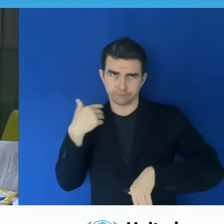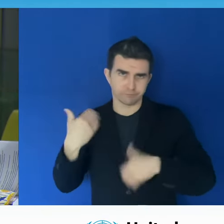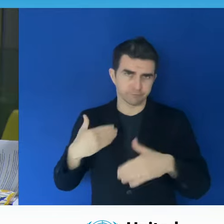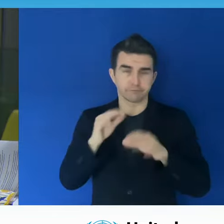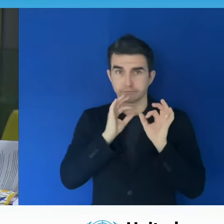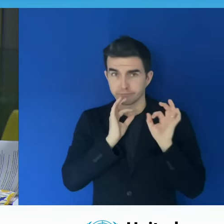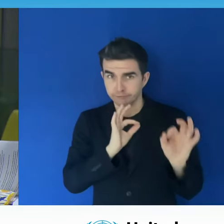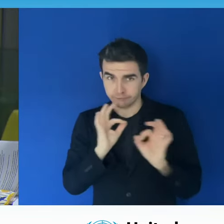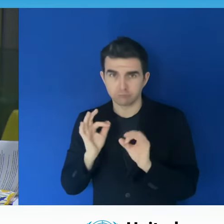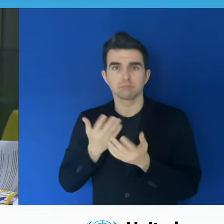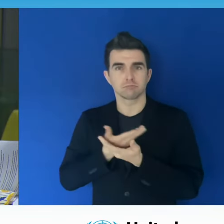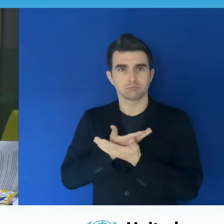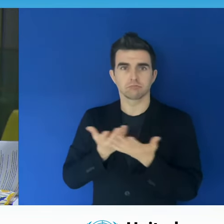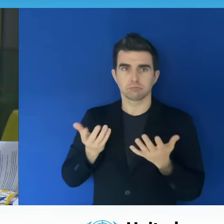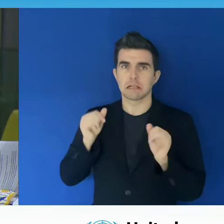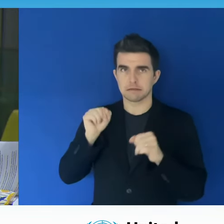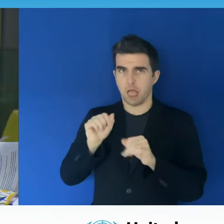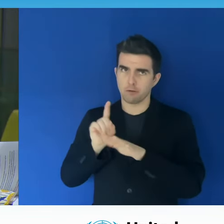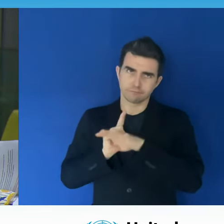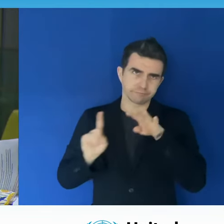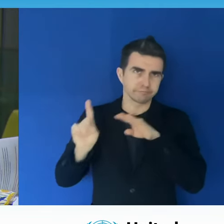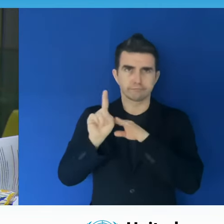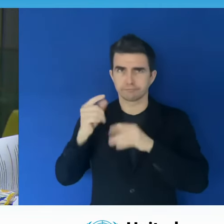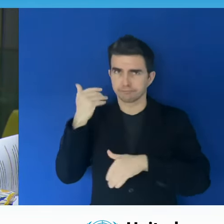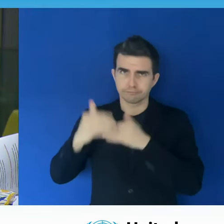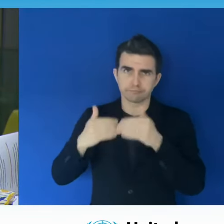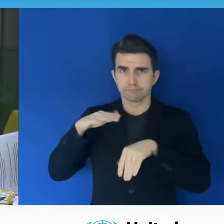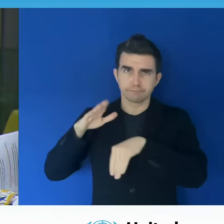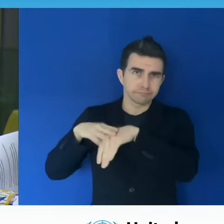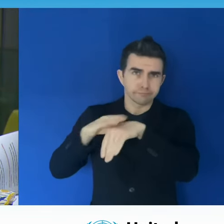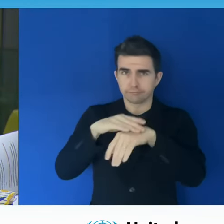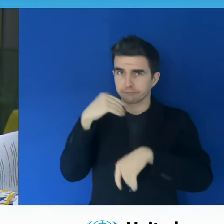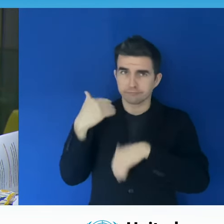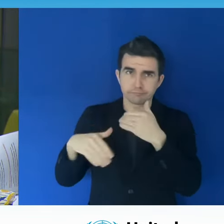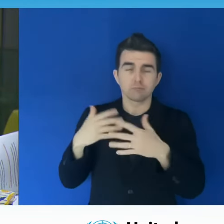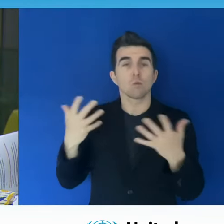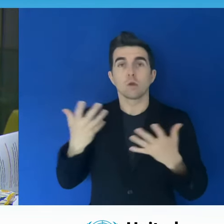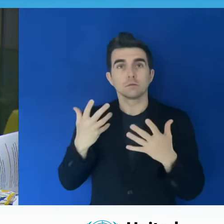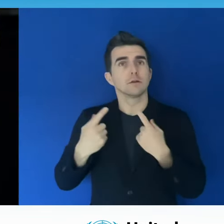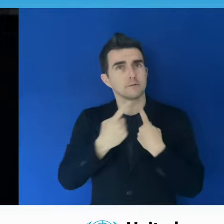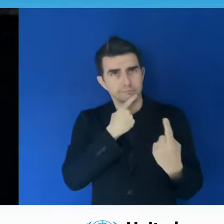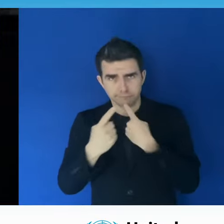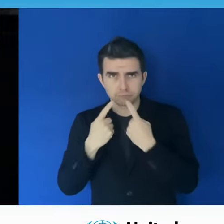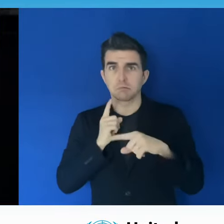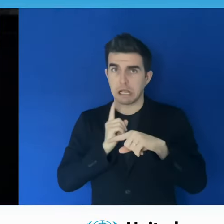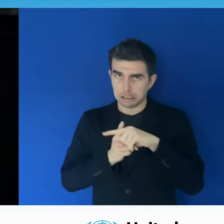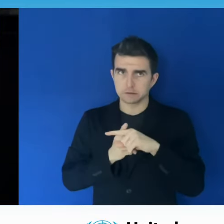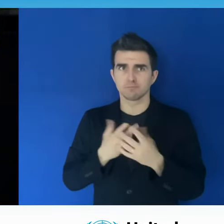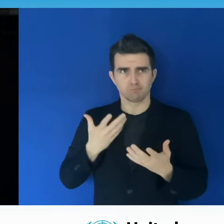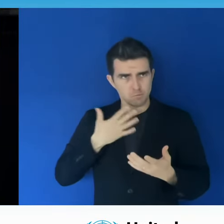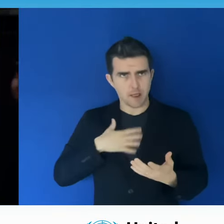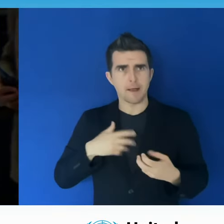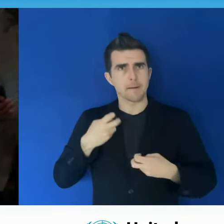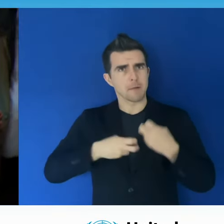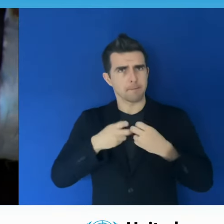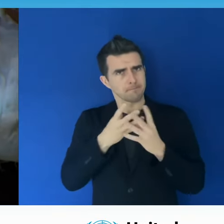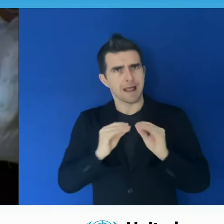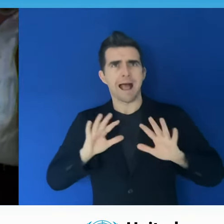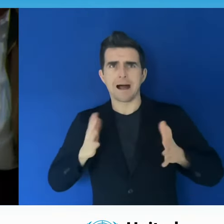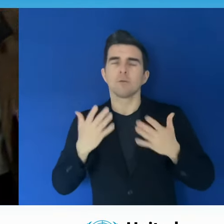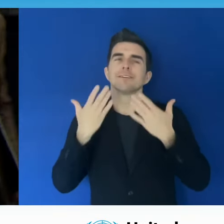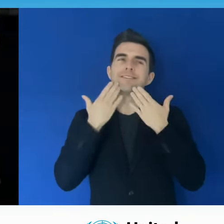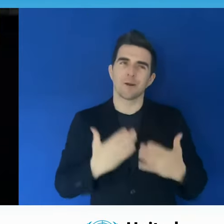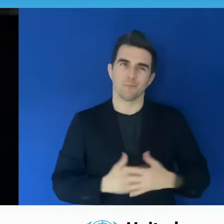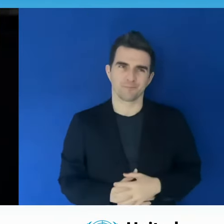this conversation, but also to find the solutions that are needed. Thank you very much.